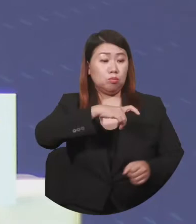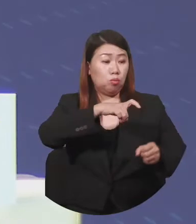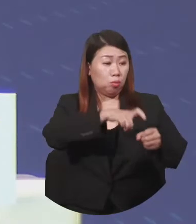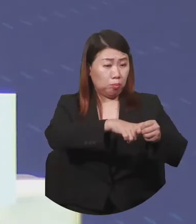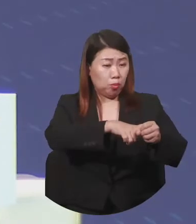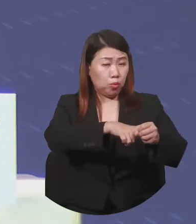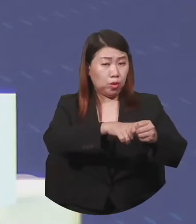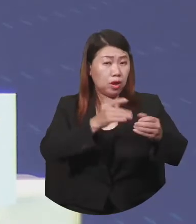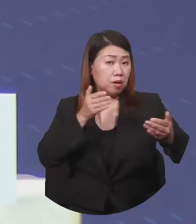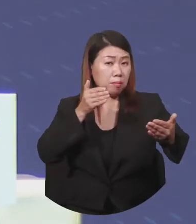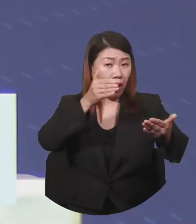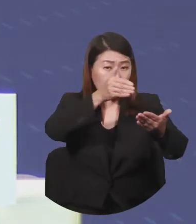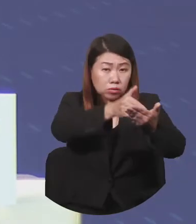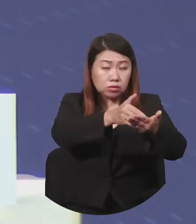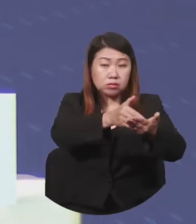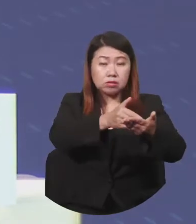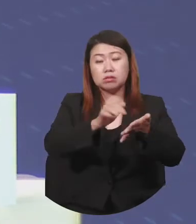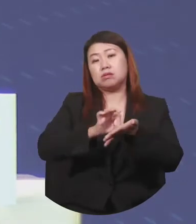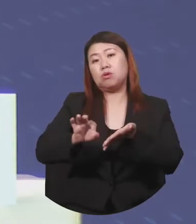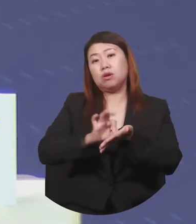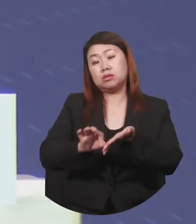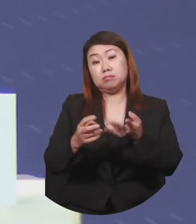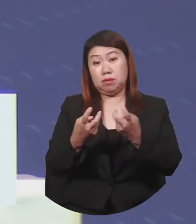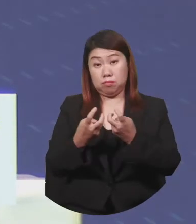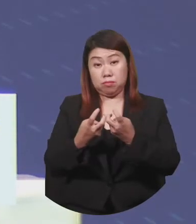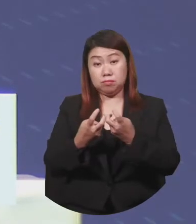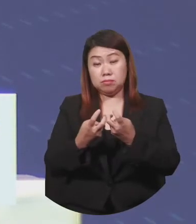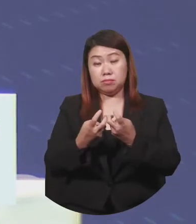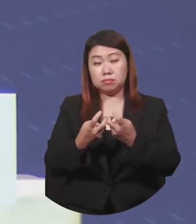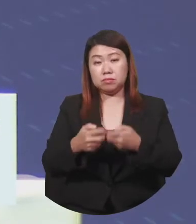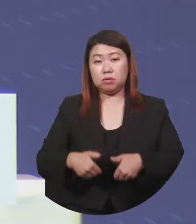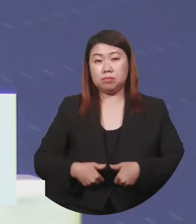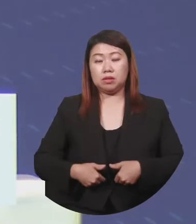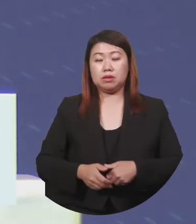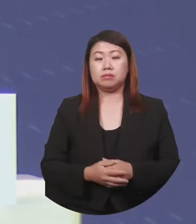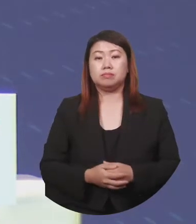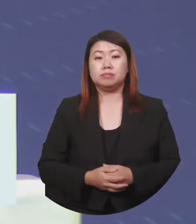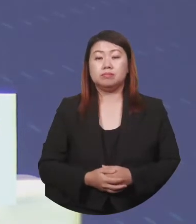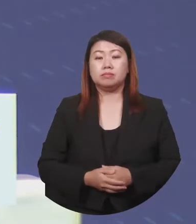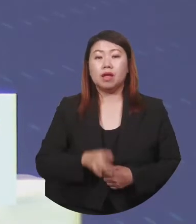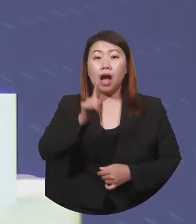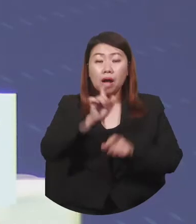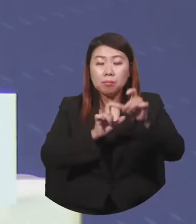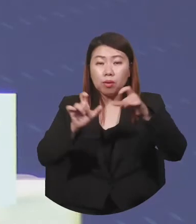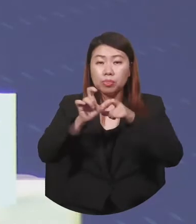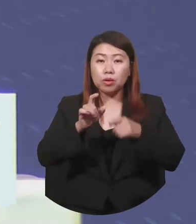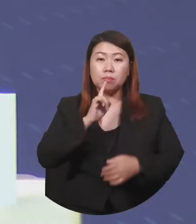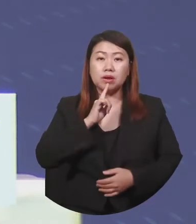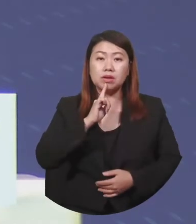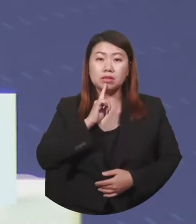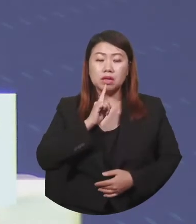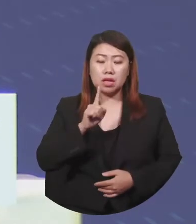have, get those communities involved. So how we can